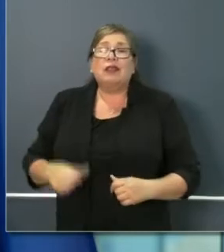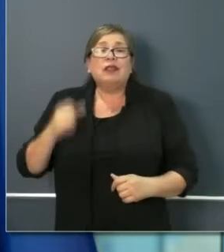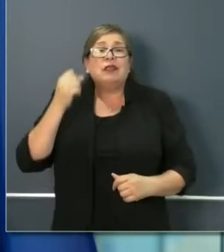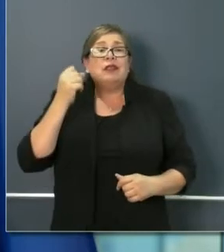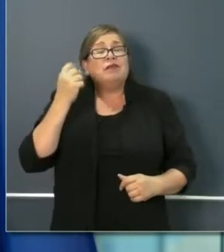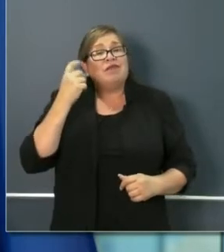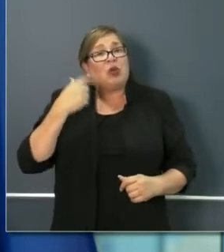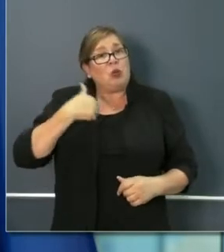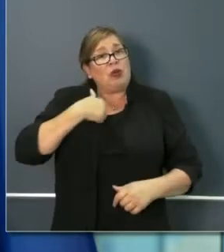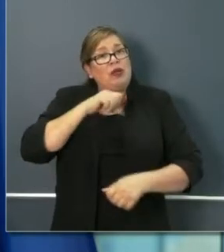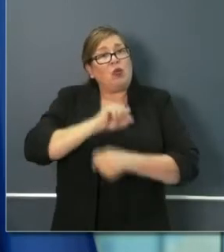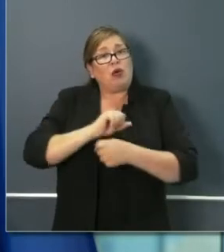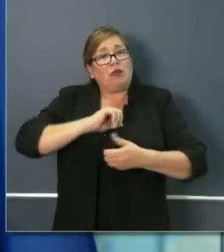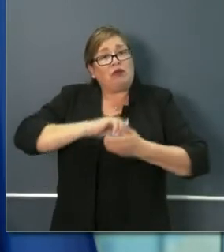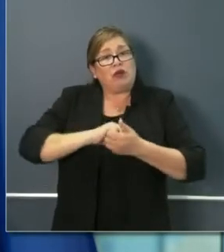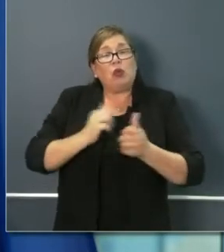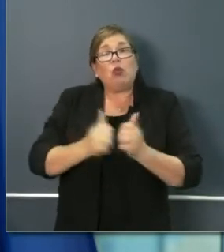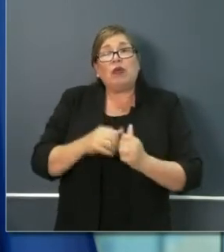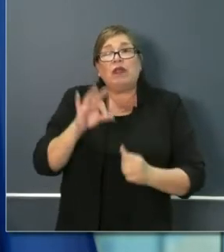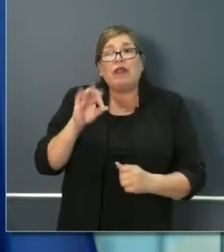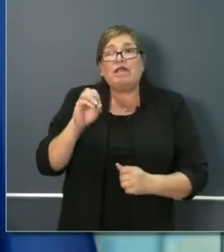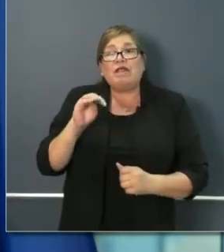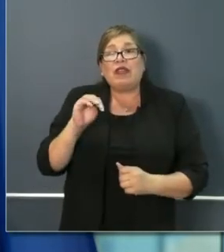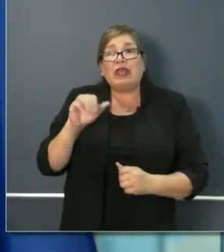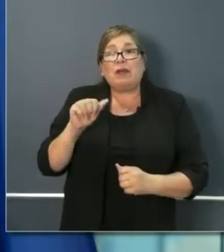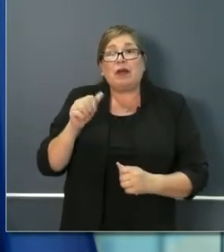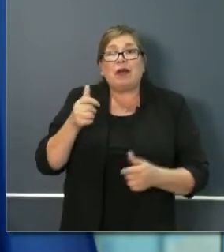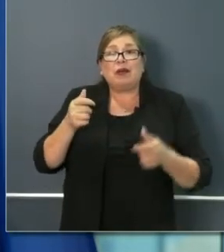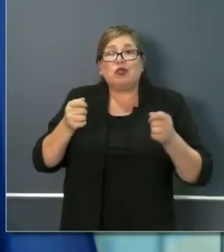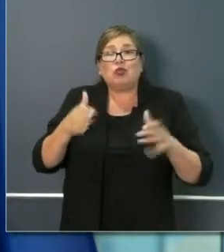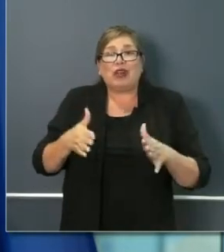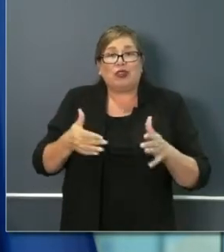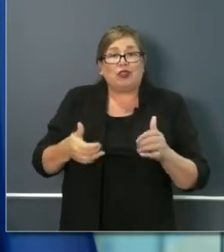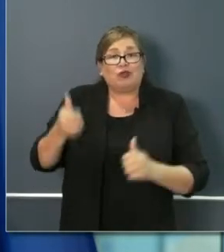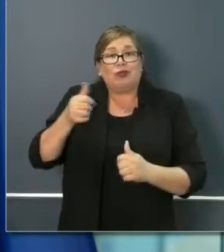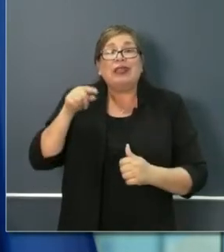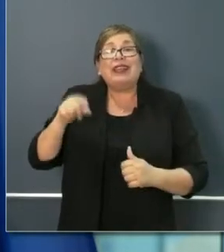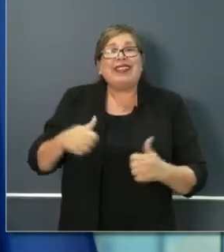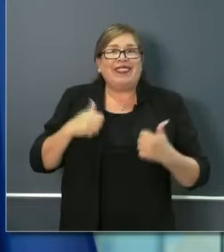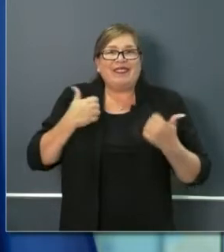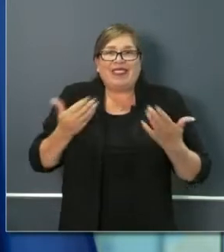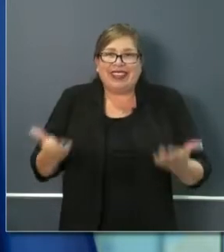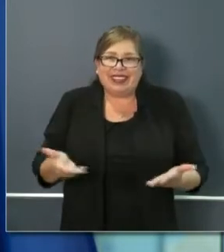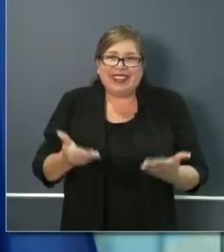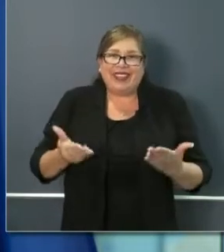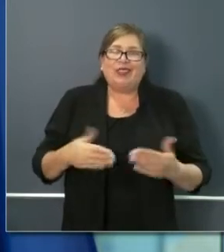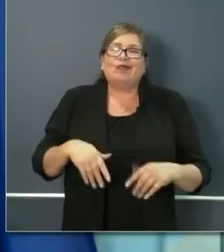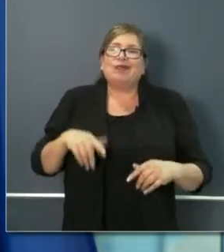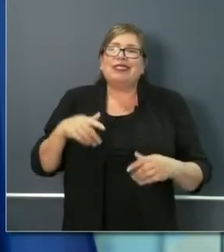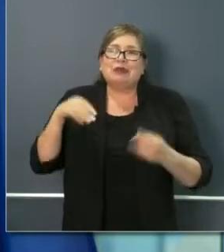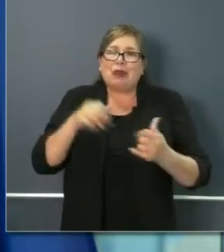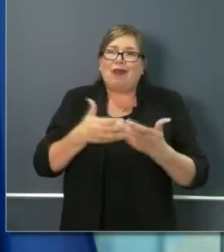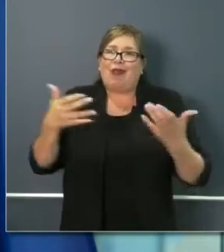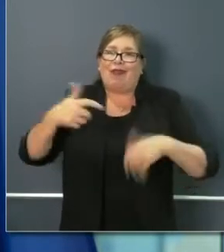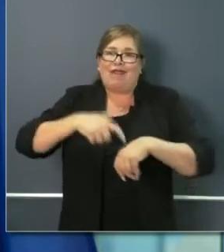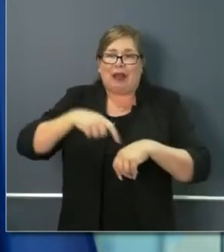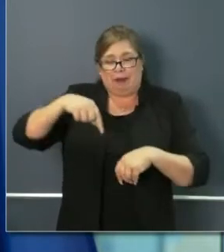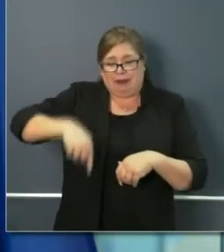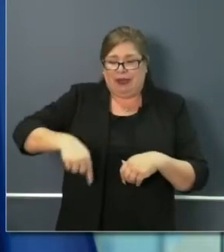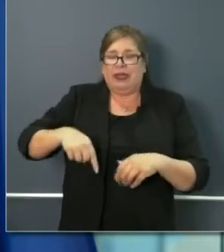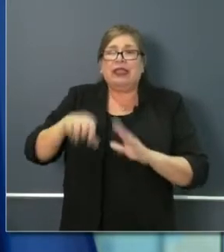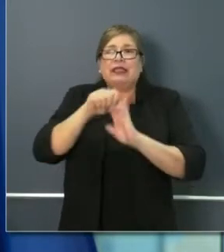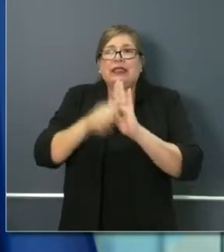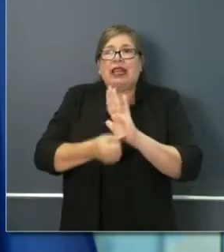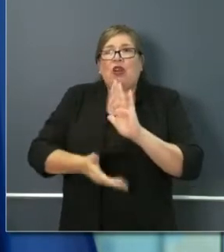regional director, who happens to live out here and happens to spend a disproportionate amount of time here at our State